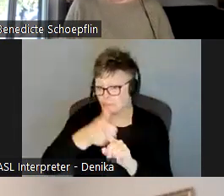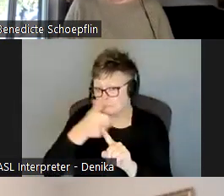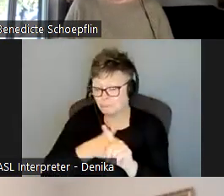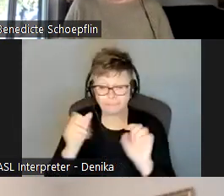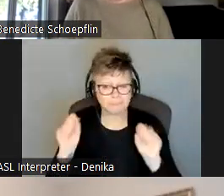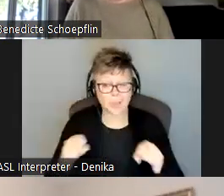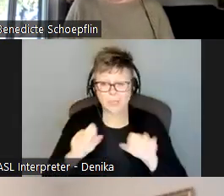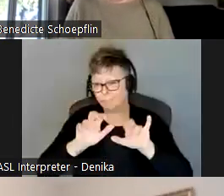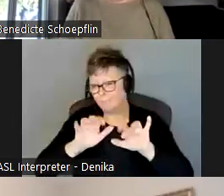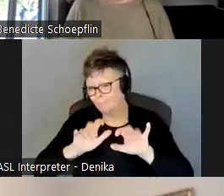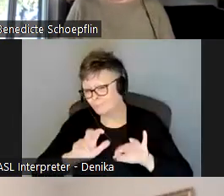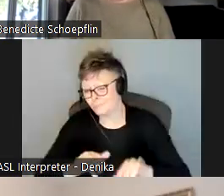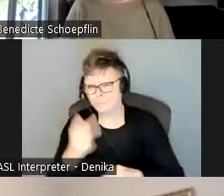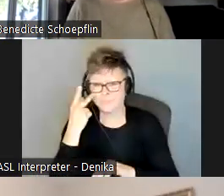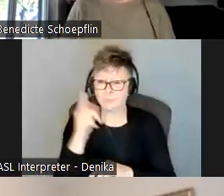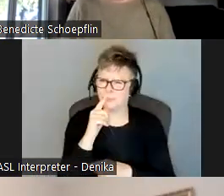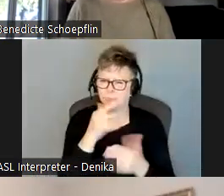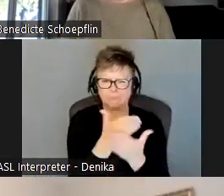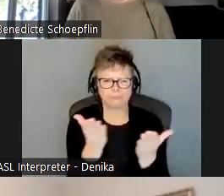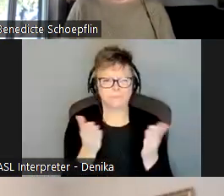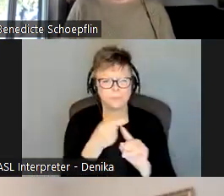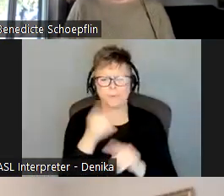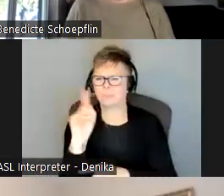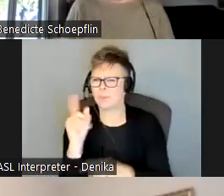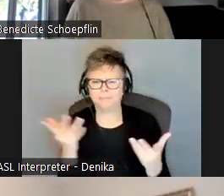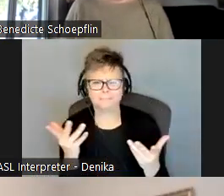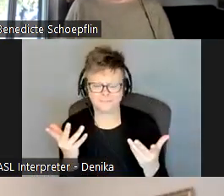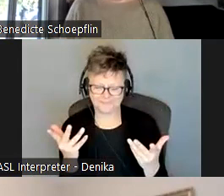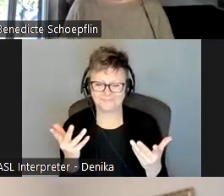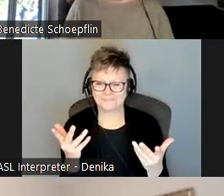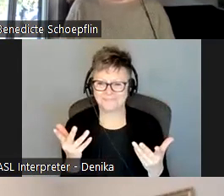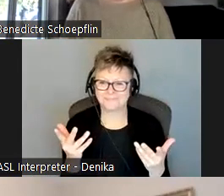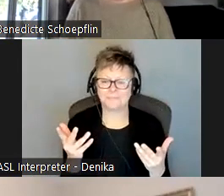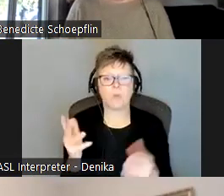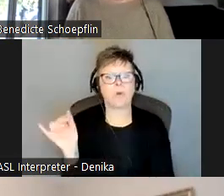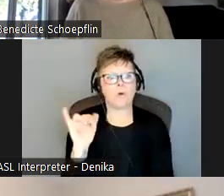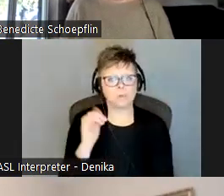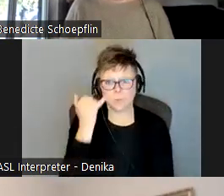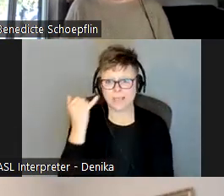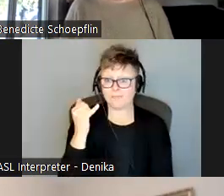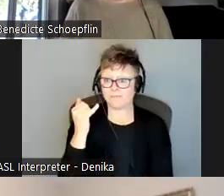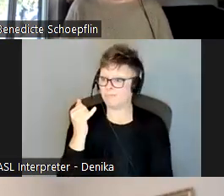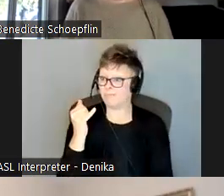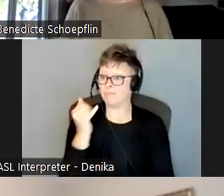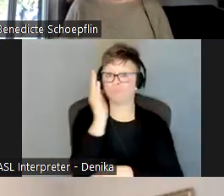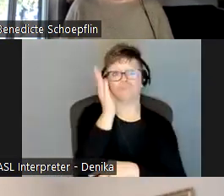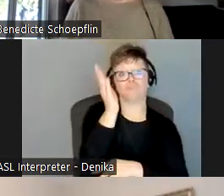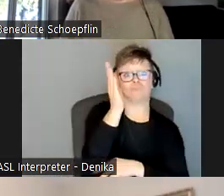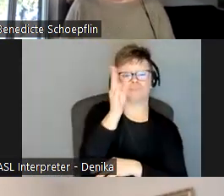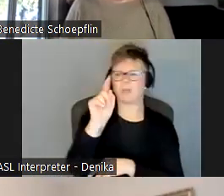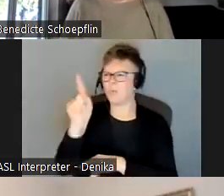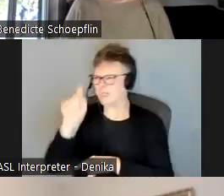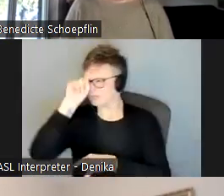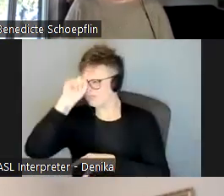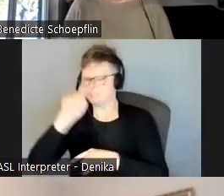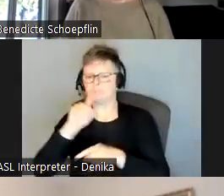to see who's joining us. As I mentioned throughout the presentation, if a question arises, please post that in the question box.